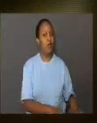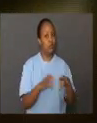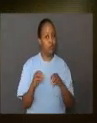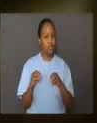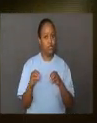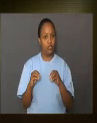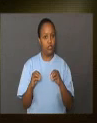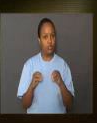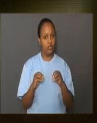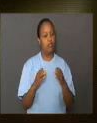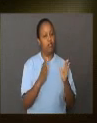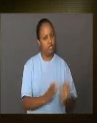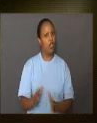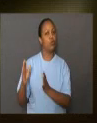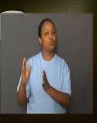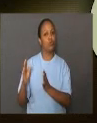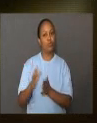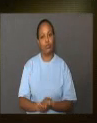Students, let's get ready.